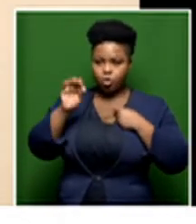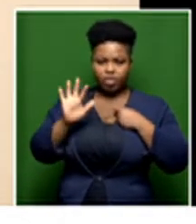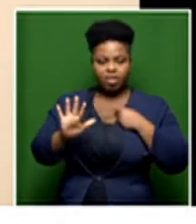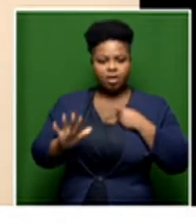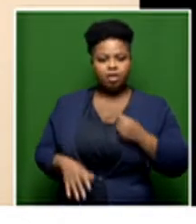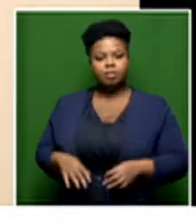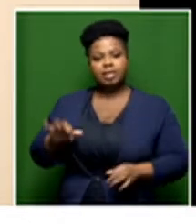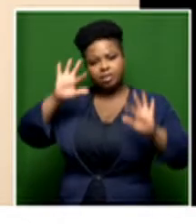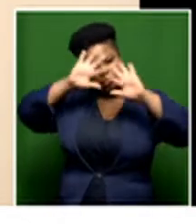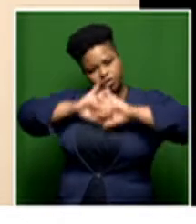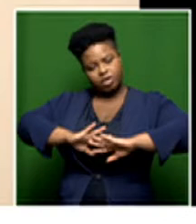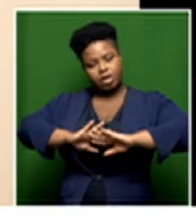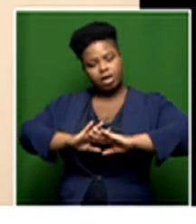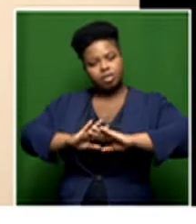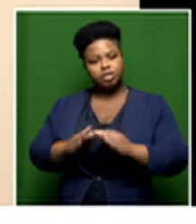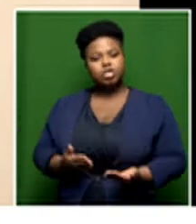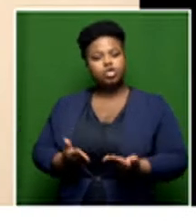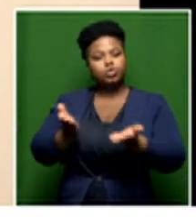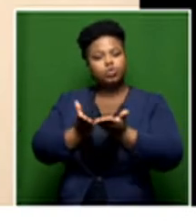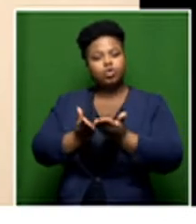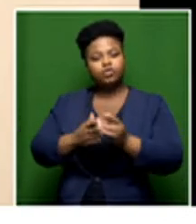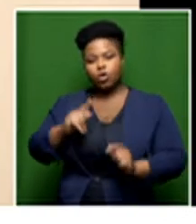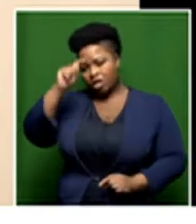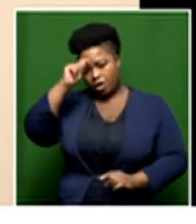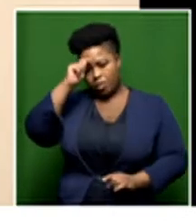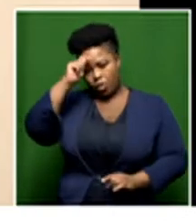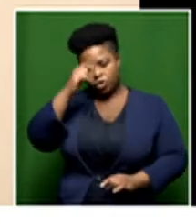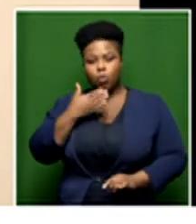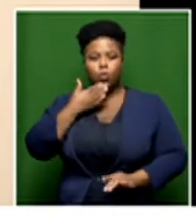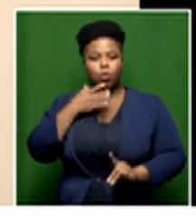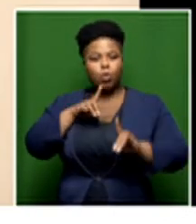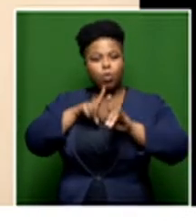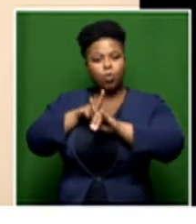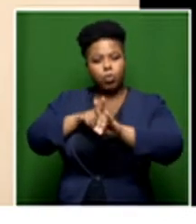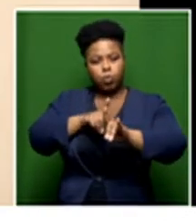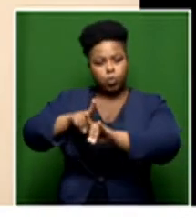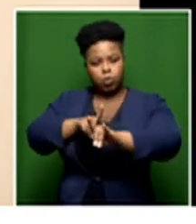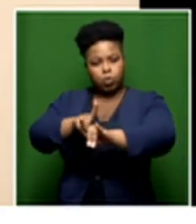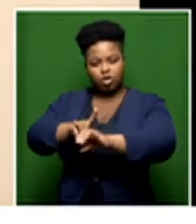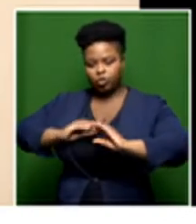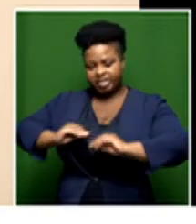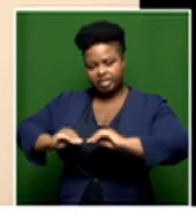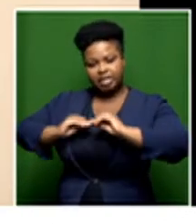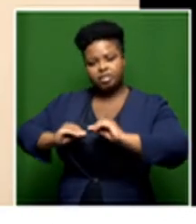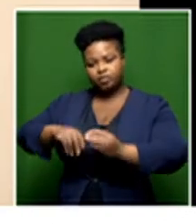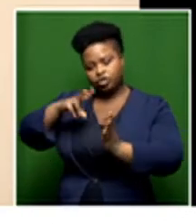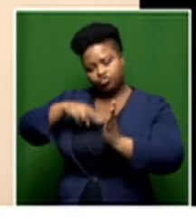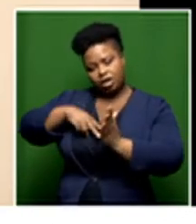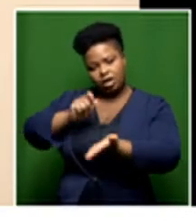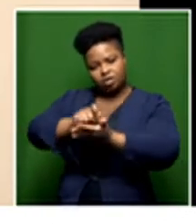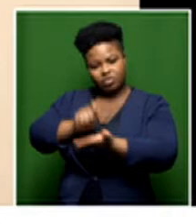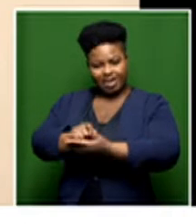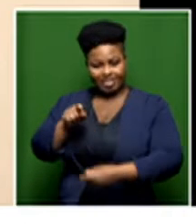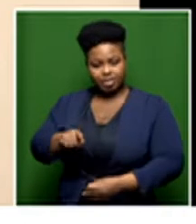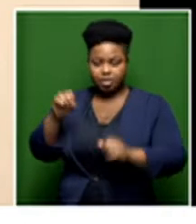arranged night schools for the herd boys to make them literate. Now, you know, this was a vision she